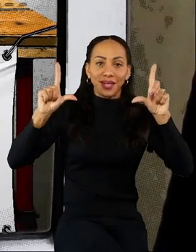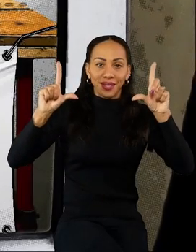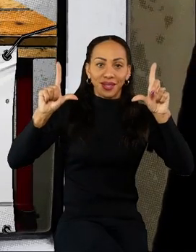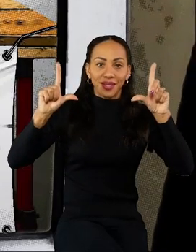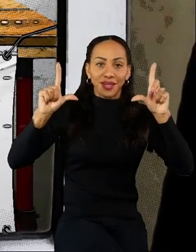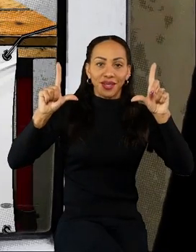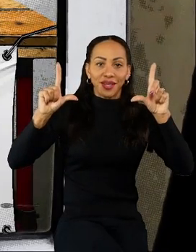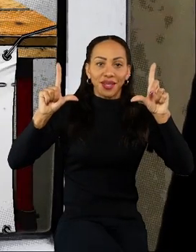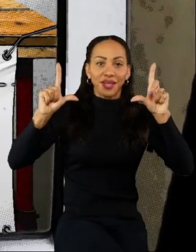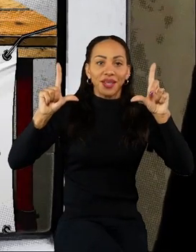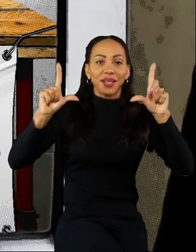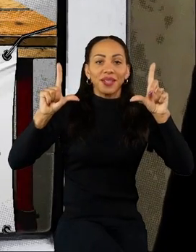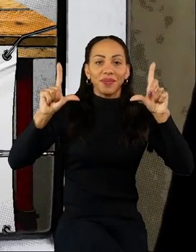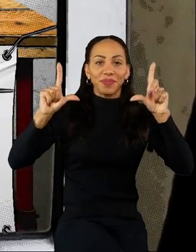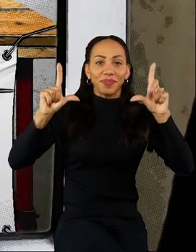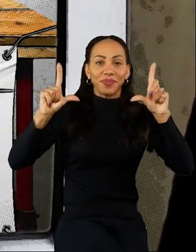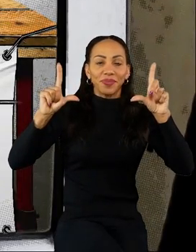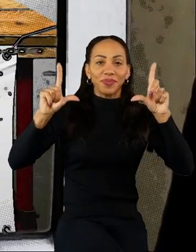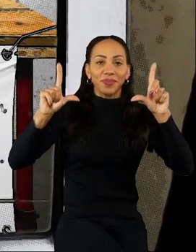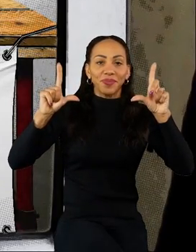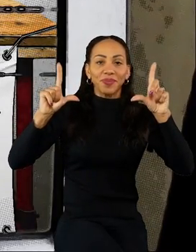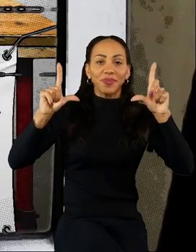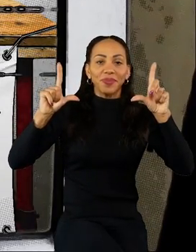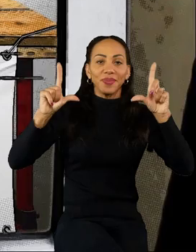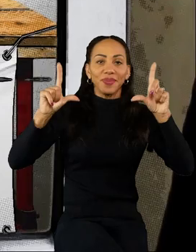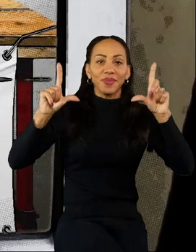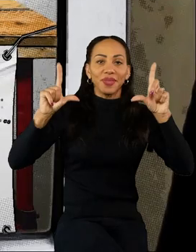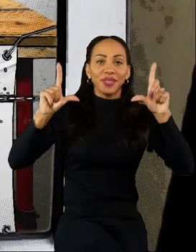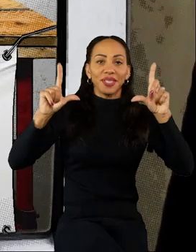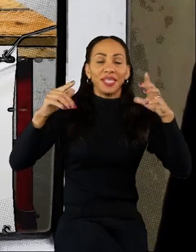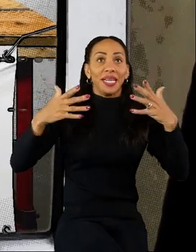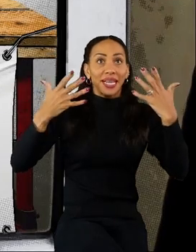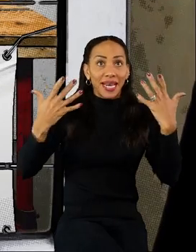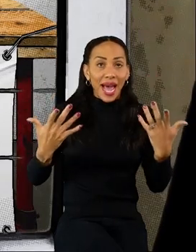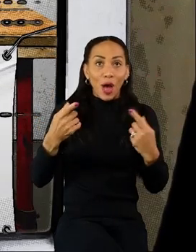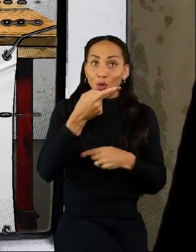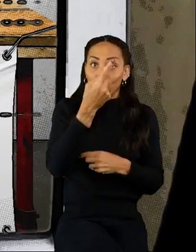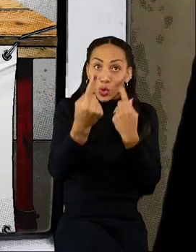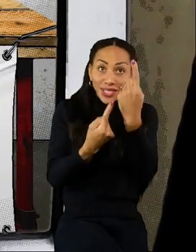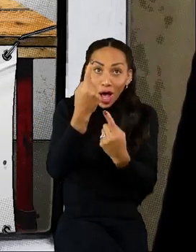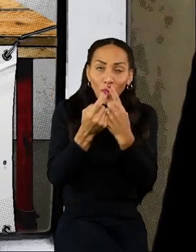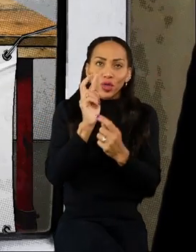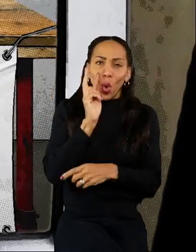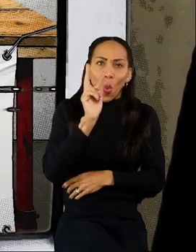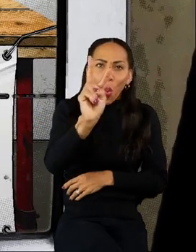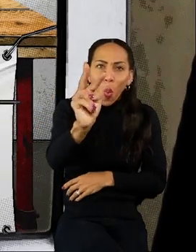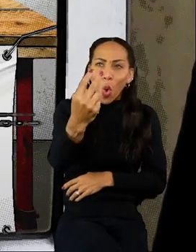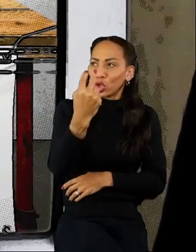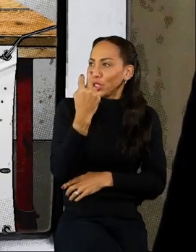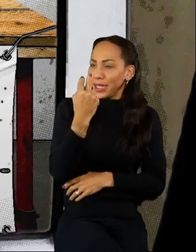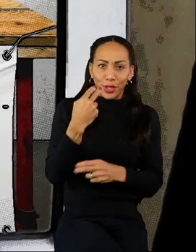again, so it plays on this kind of this little scene, plays into a kind of zooming, and you are now watching the news.